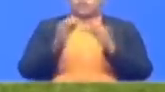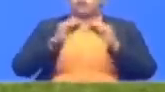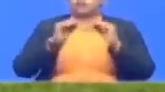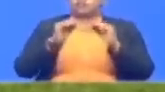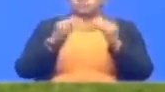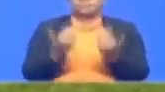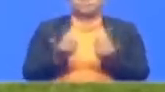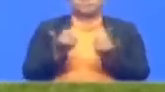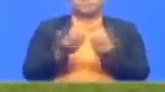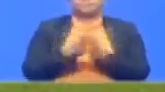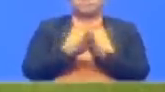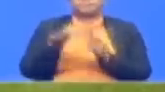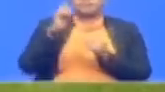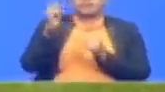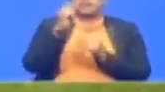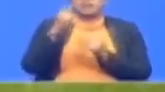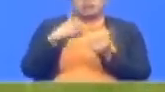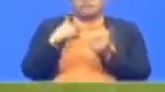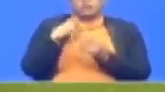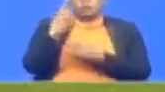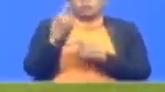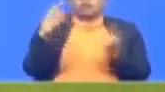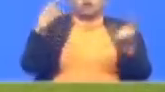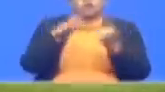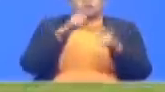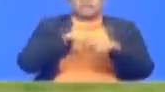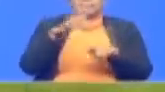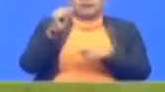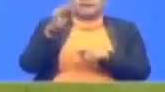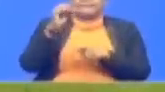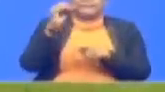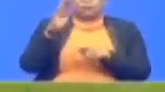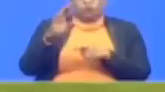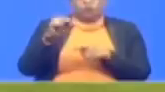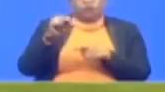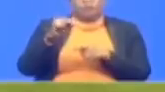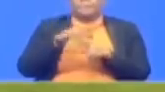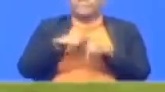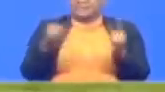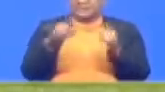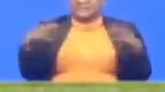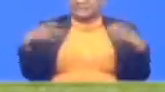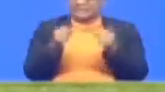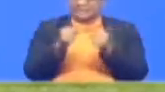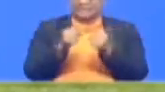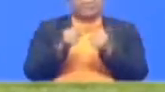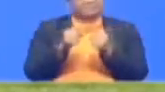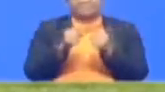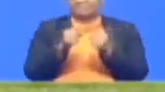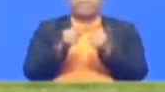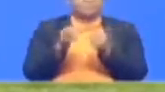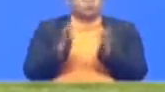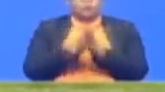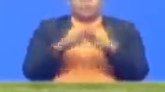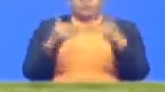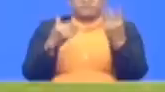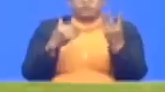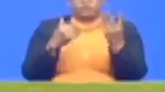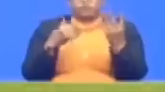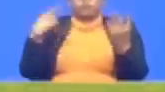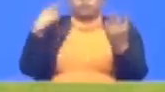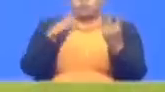its defense side, conceding only 1 goal during the AFCON qualifiers. But its attack is not up to scratch with only 4 goals in 6